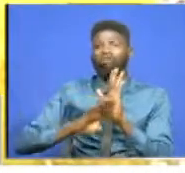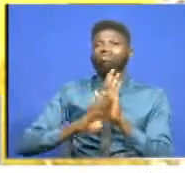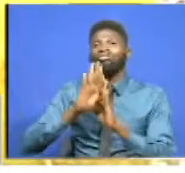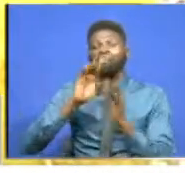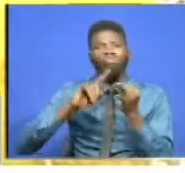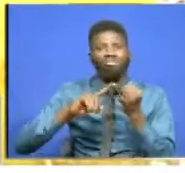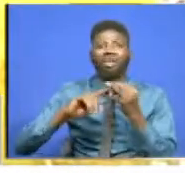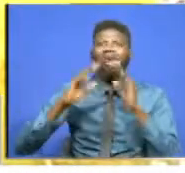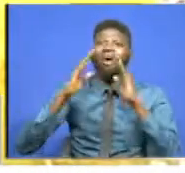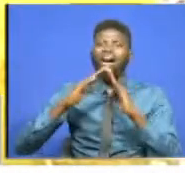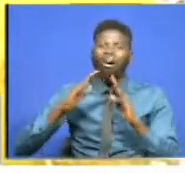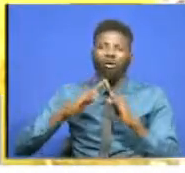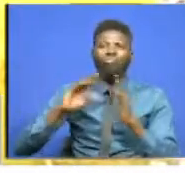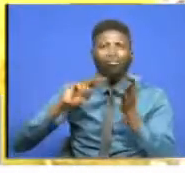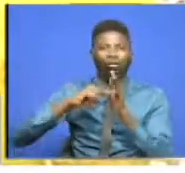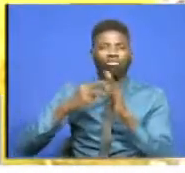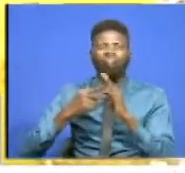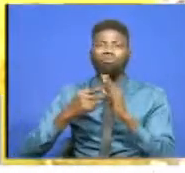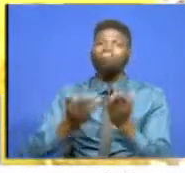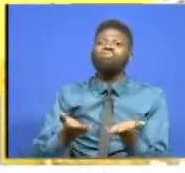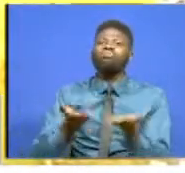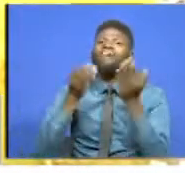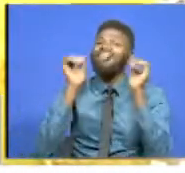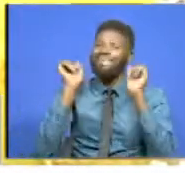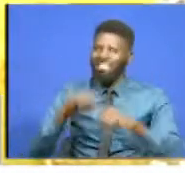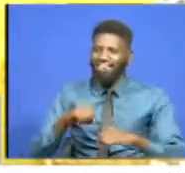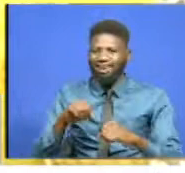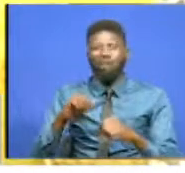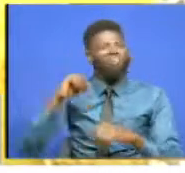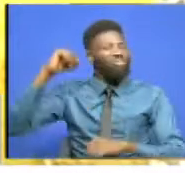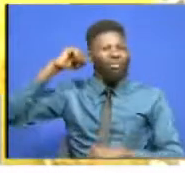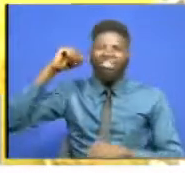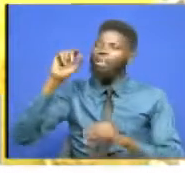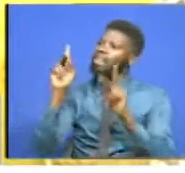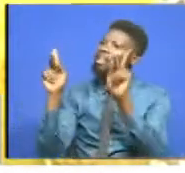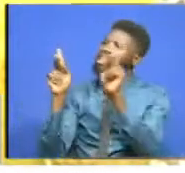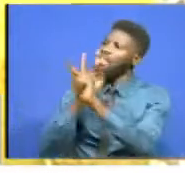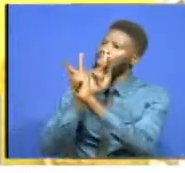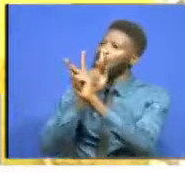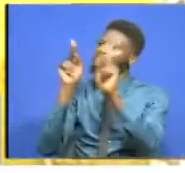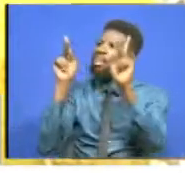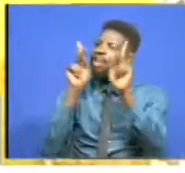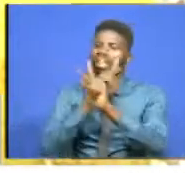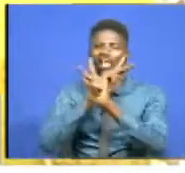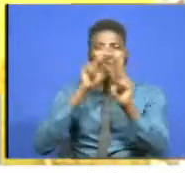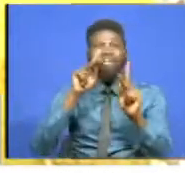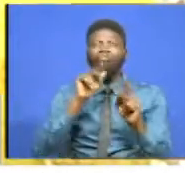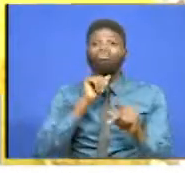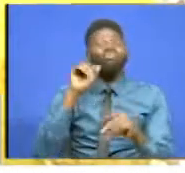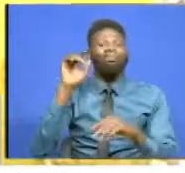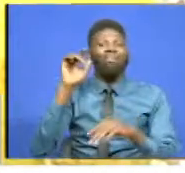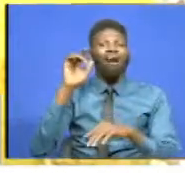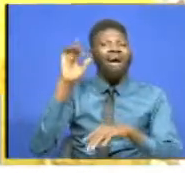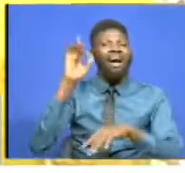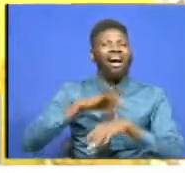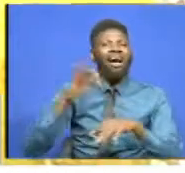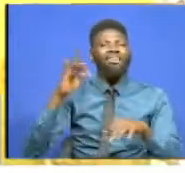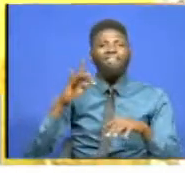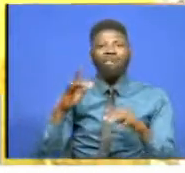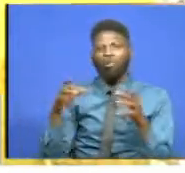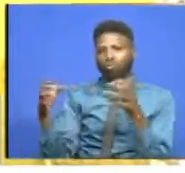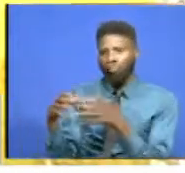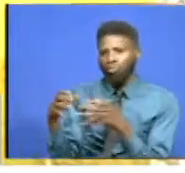able to move the others. So politics out there, bickering and everything within the party, does not affect the technocrats from doing their work. They should be able to